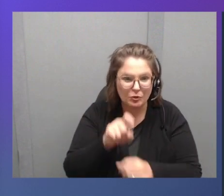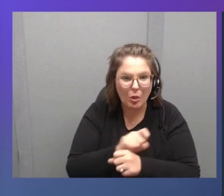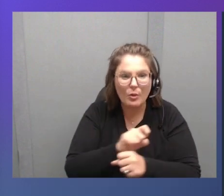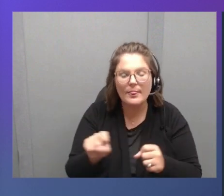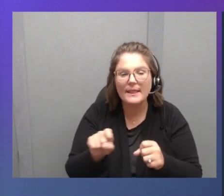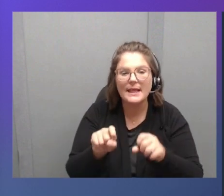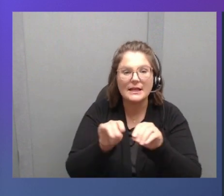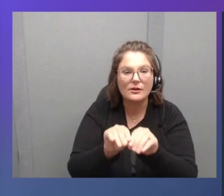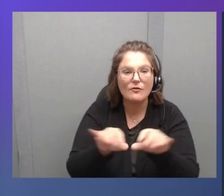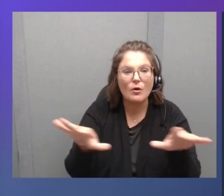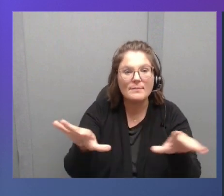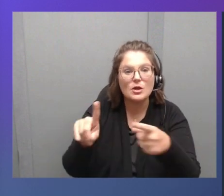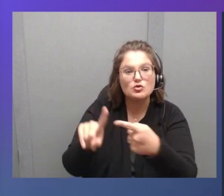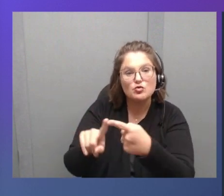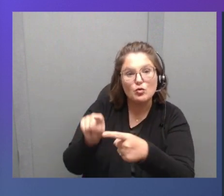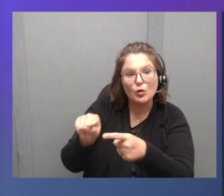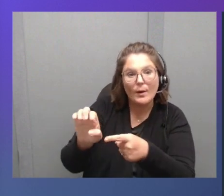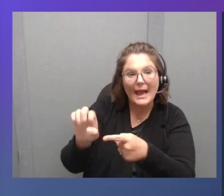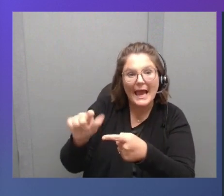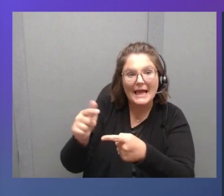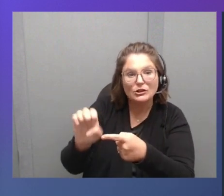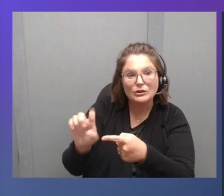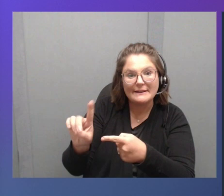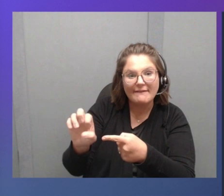edge devices, management of edge devices,